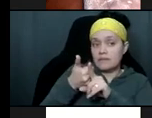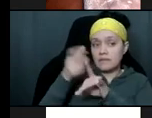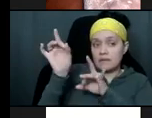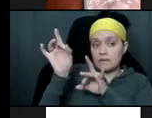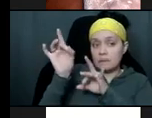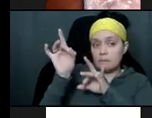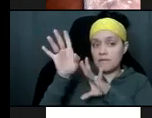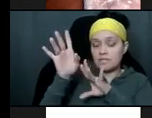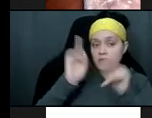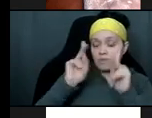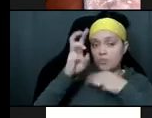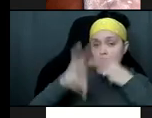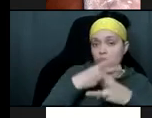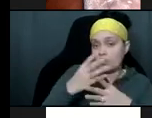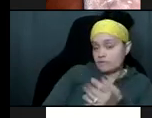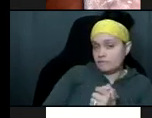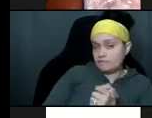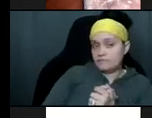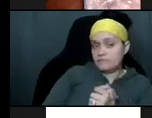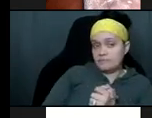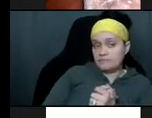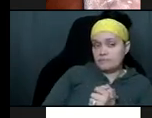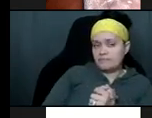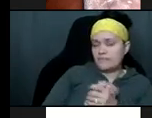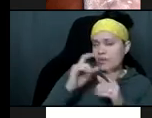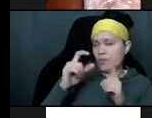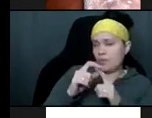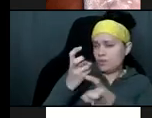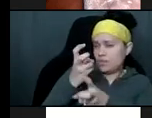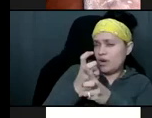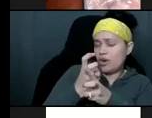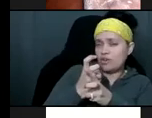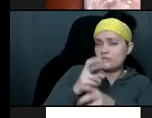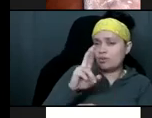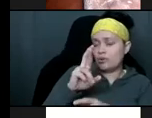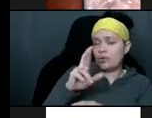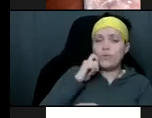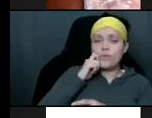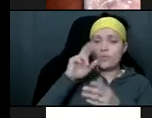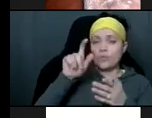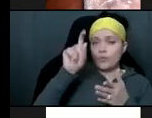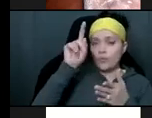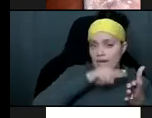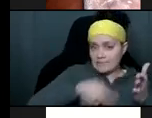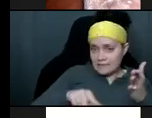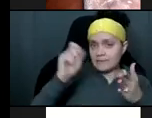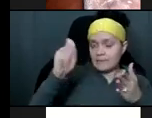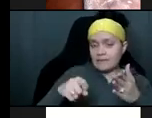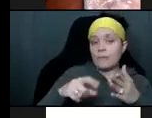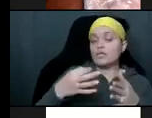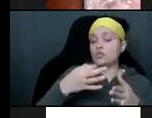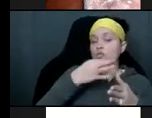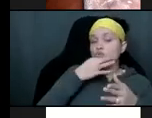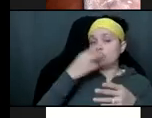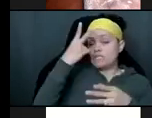world. Rather harsh, maybe racist, but soon I'm going to tell you a very